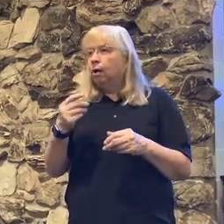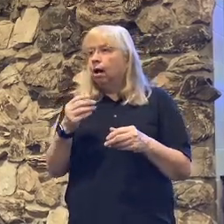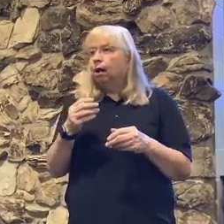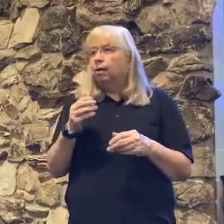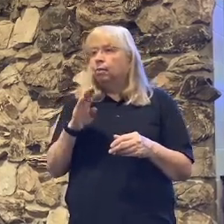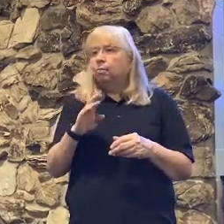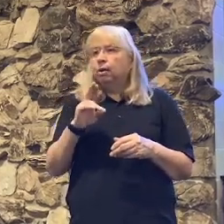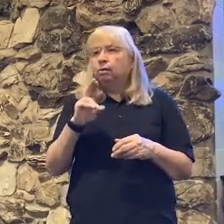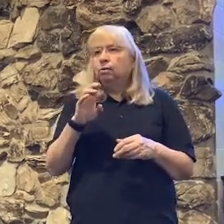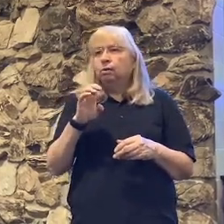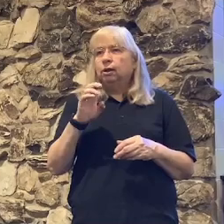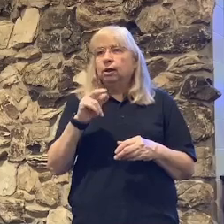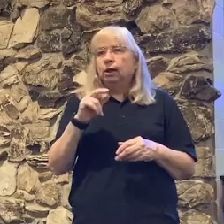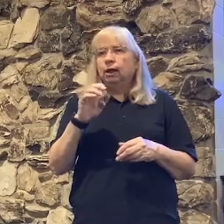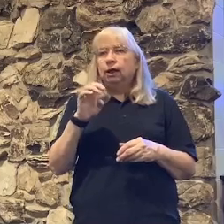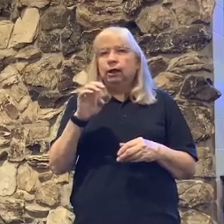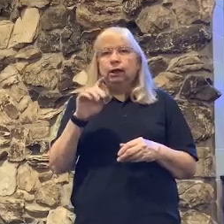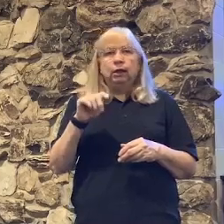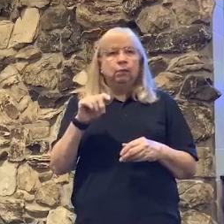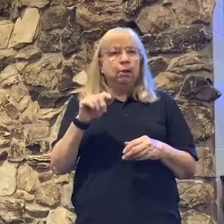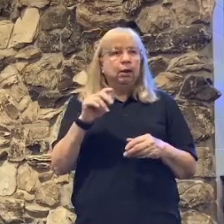please stand up.